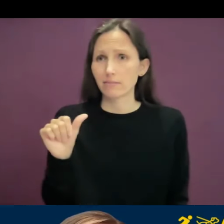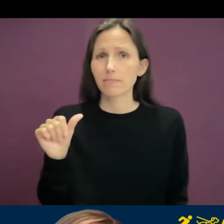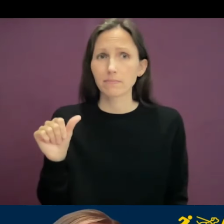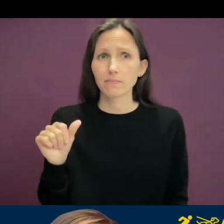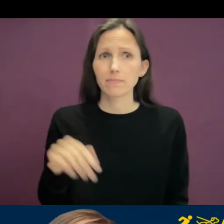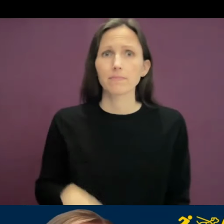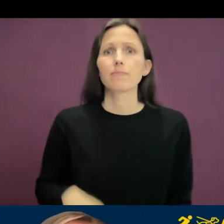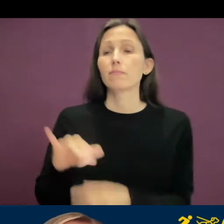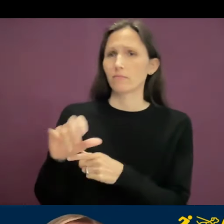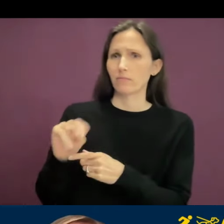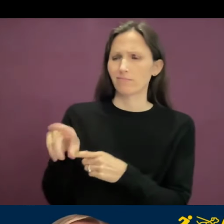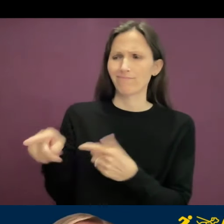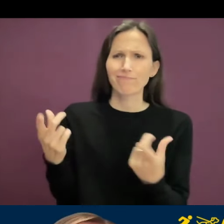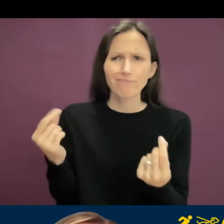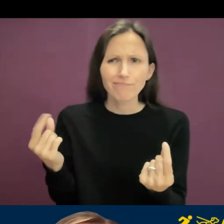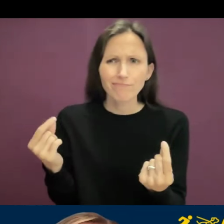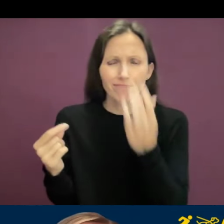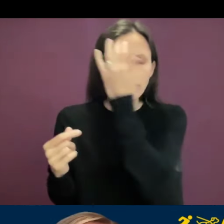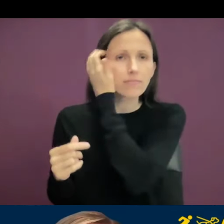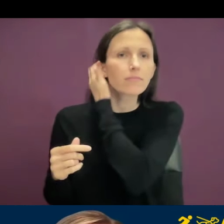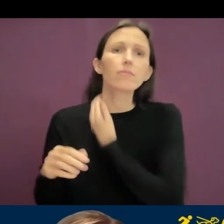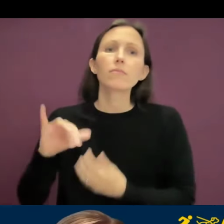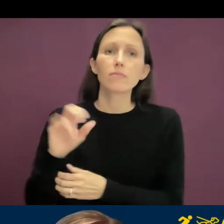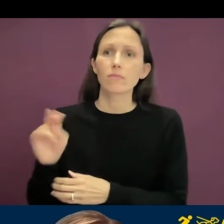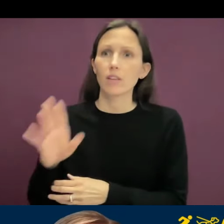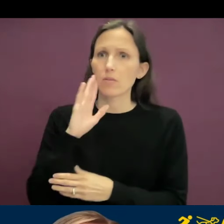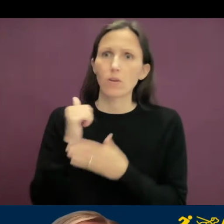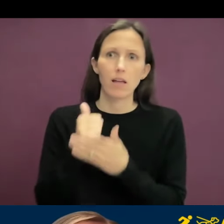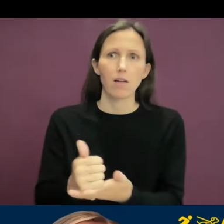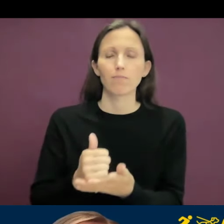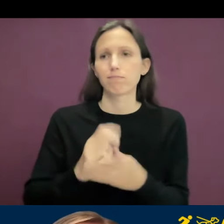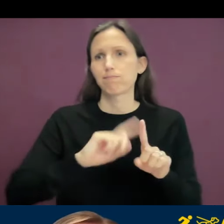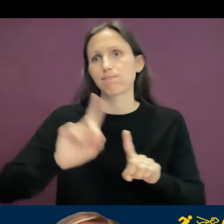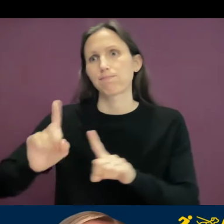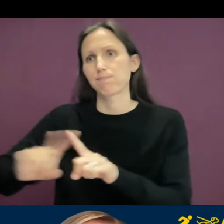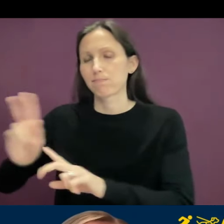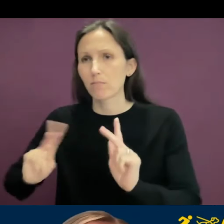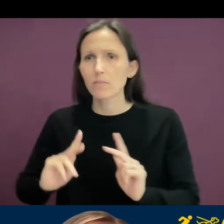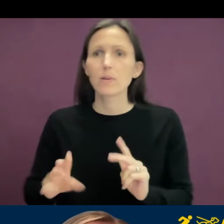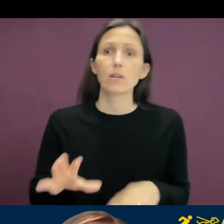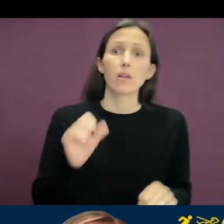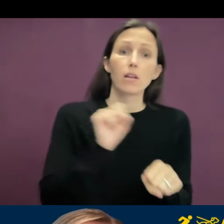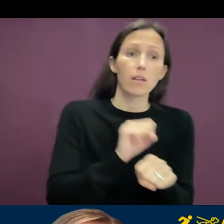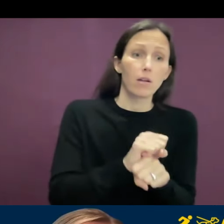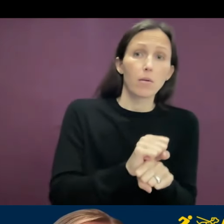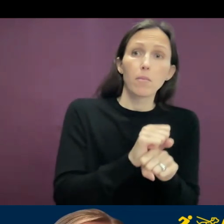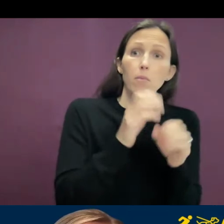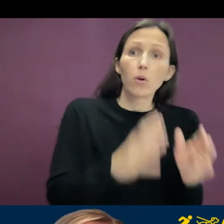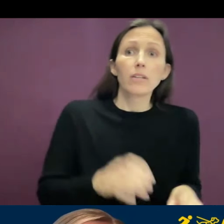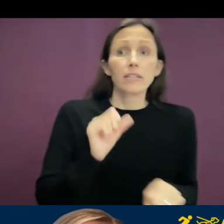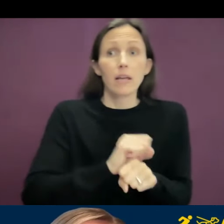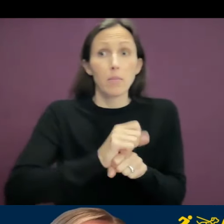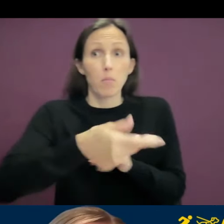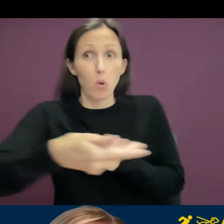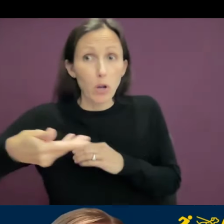And what does JAN do? So they help a plethora of people from employers, employees, family members,